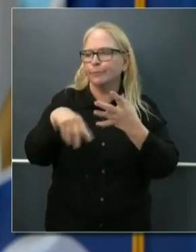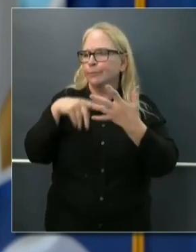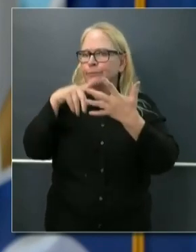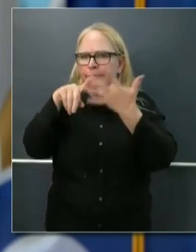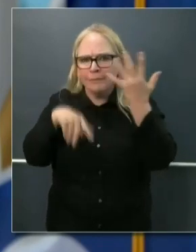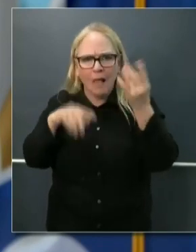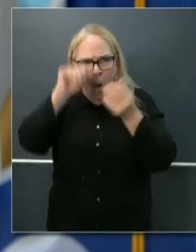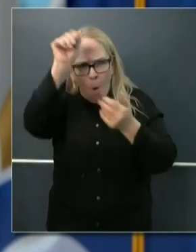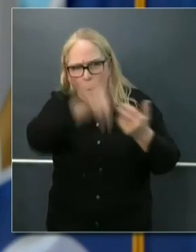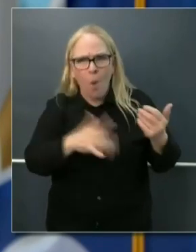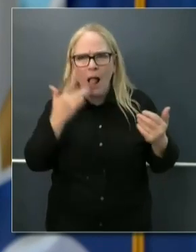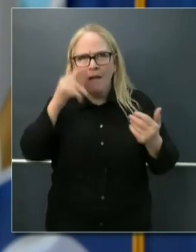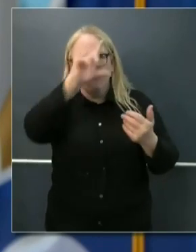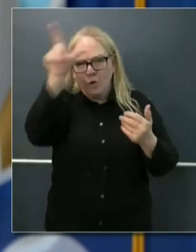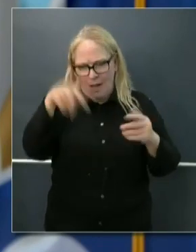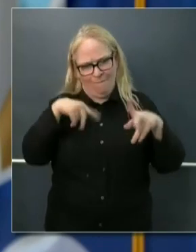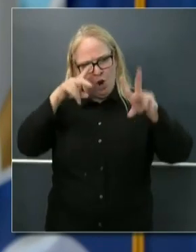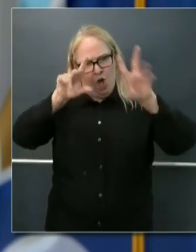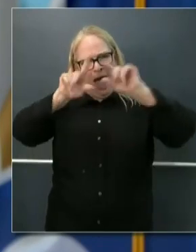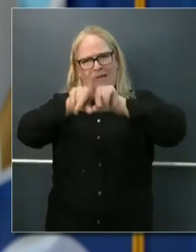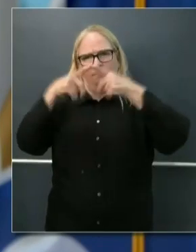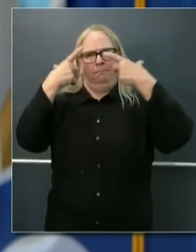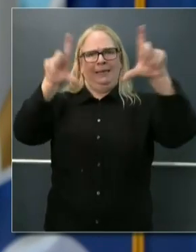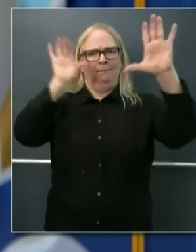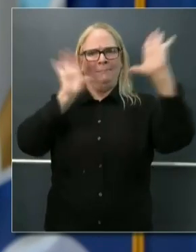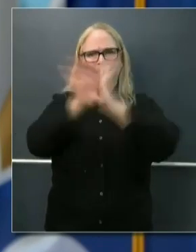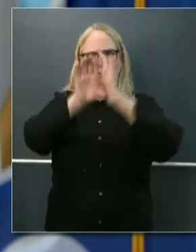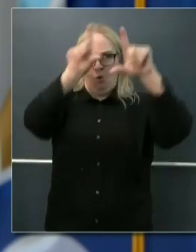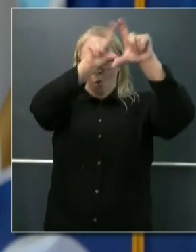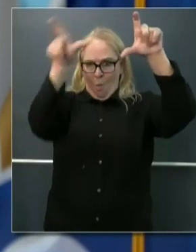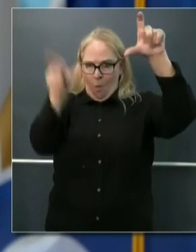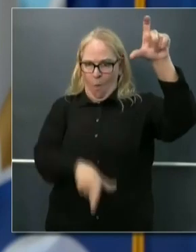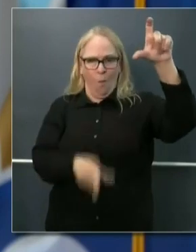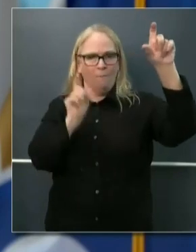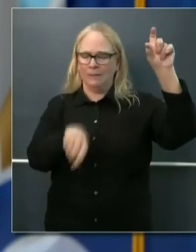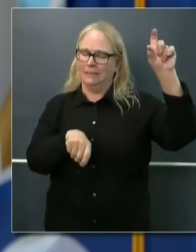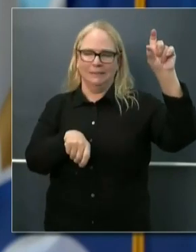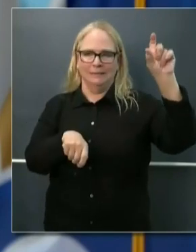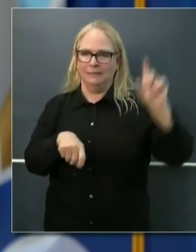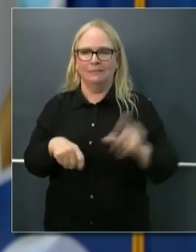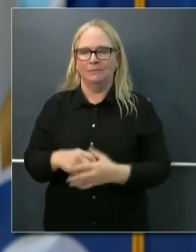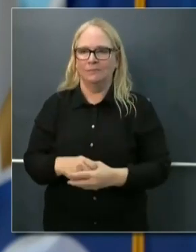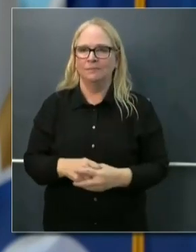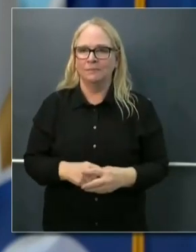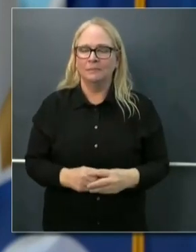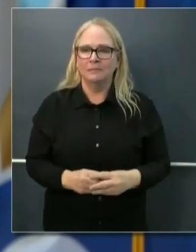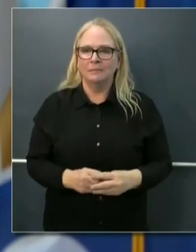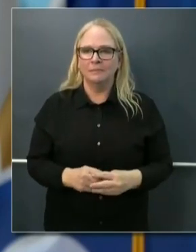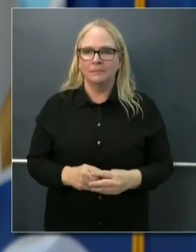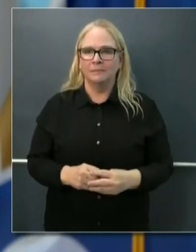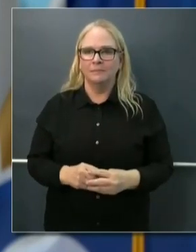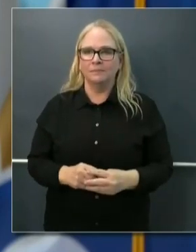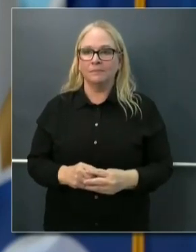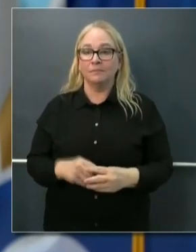what I said yesterday and the day before. I recognize California is, despite it being a